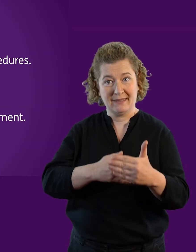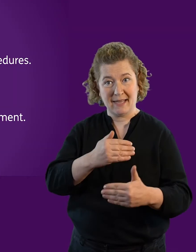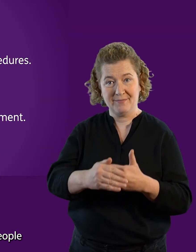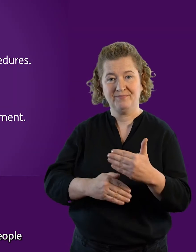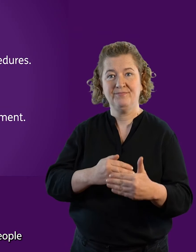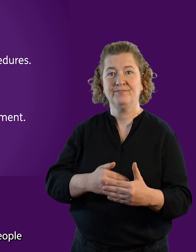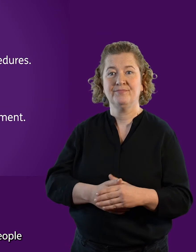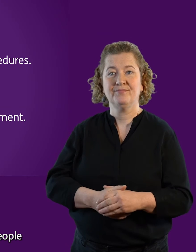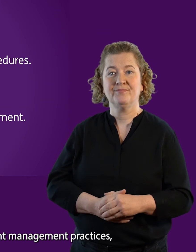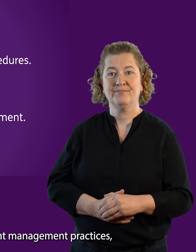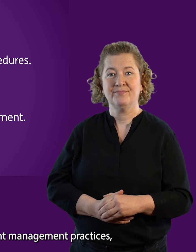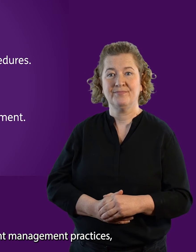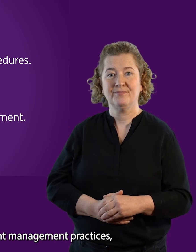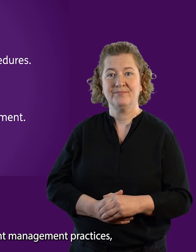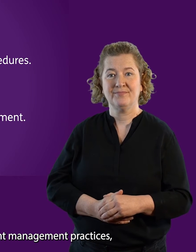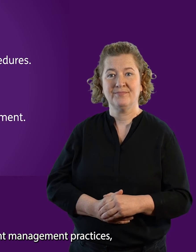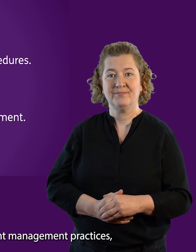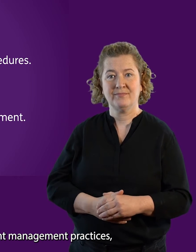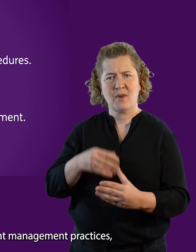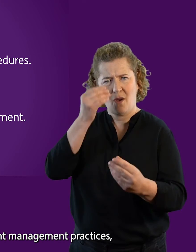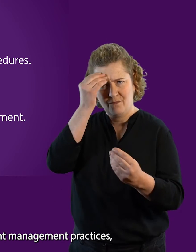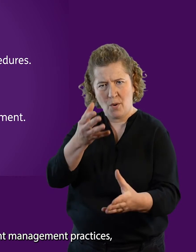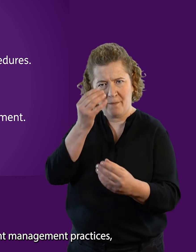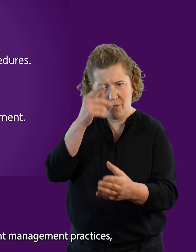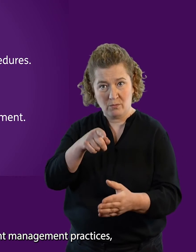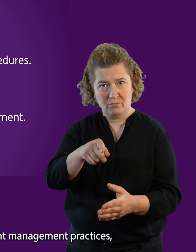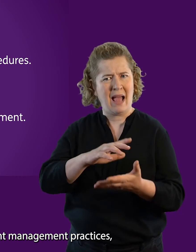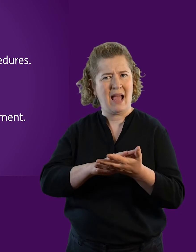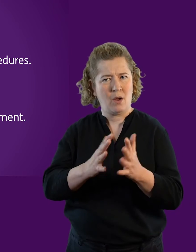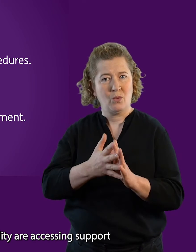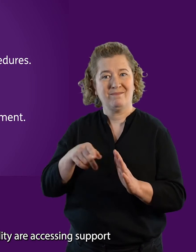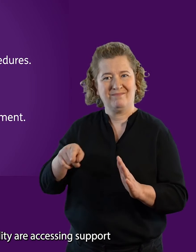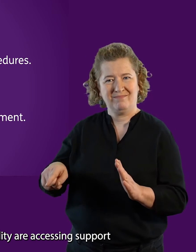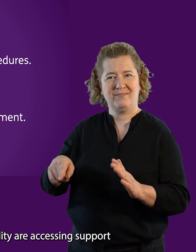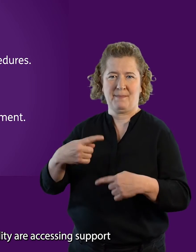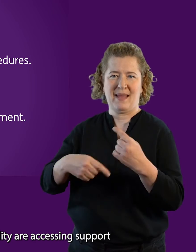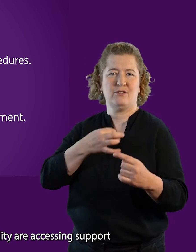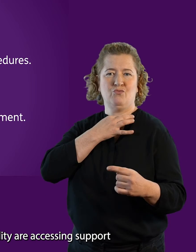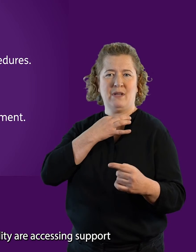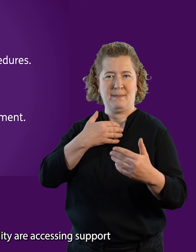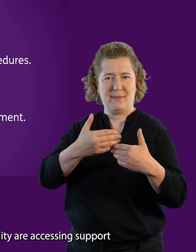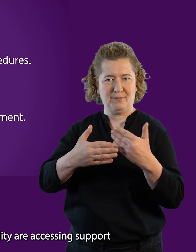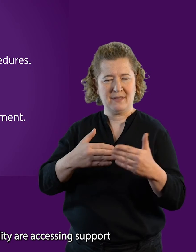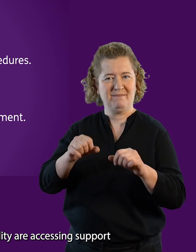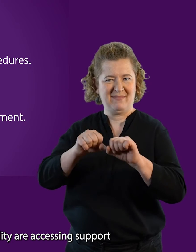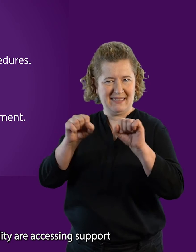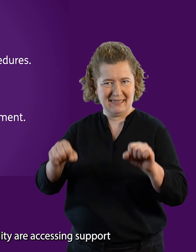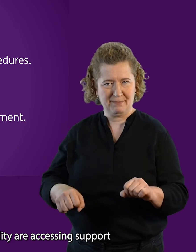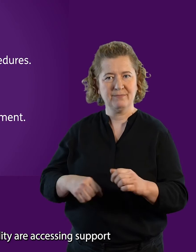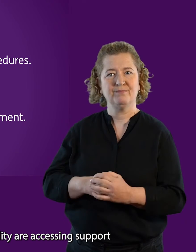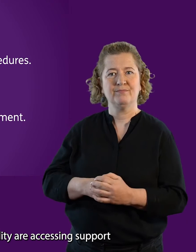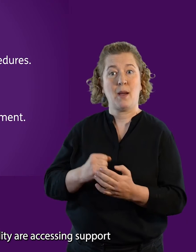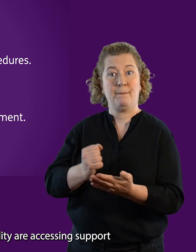procedures, informing people with disability about your incident management practices, and ensuring people with disability